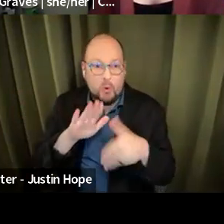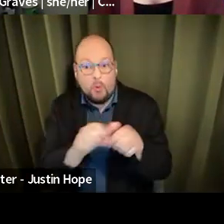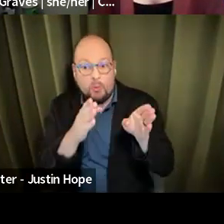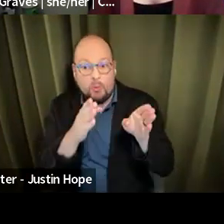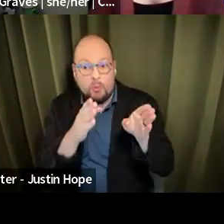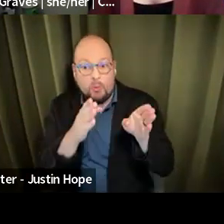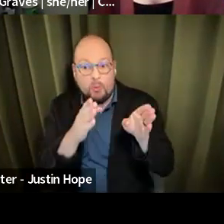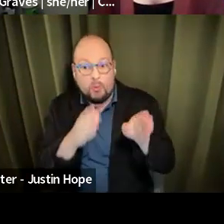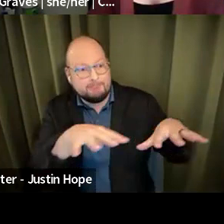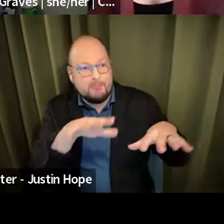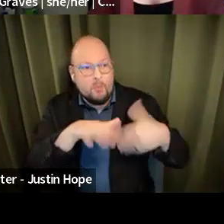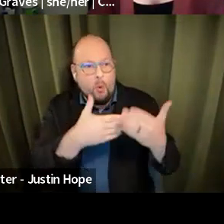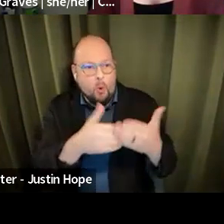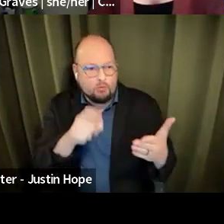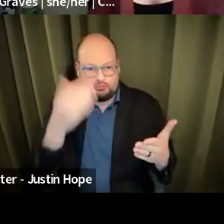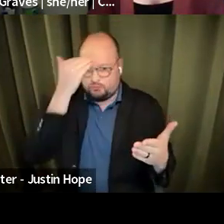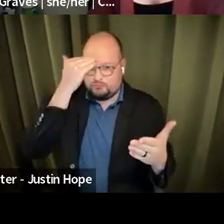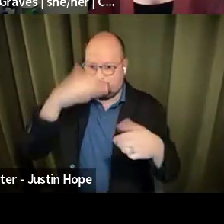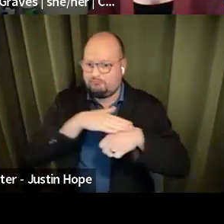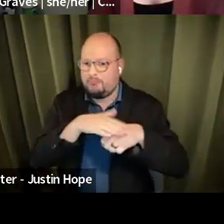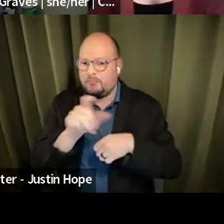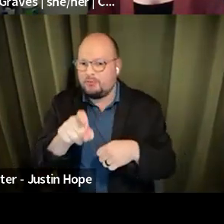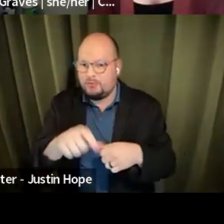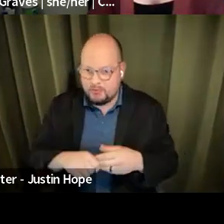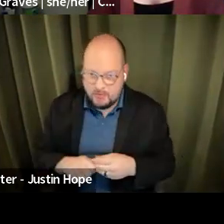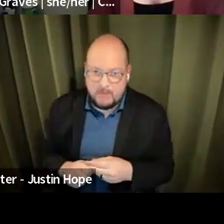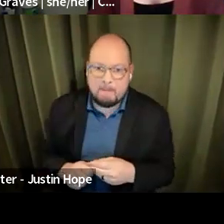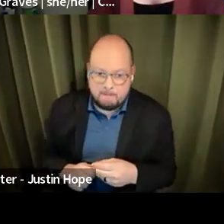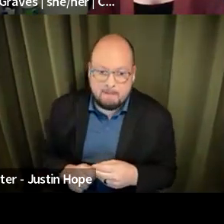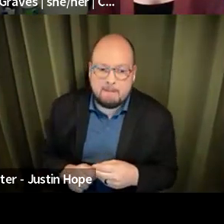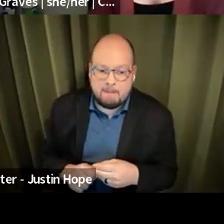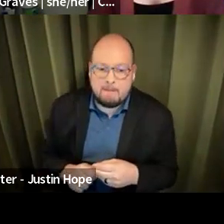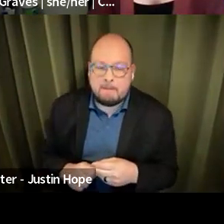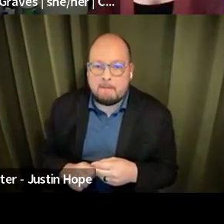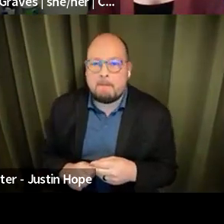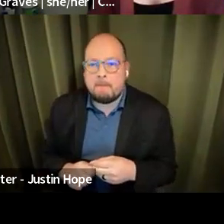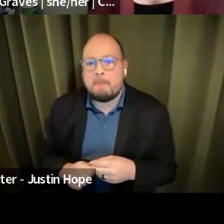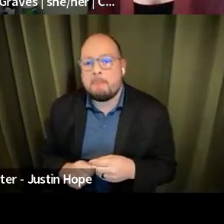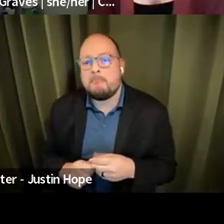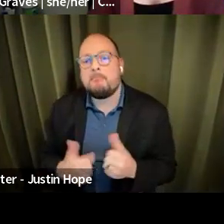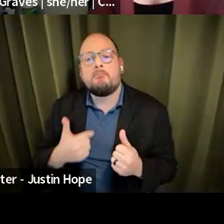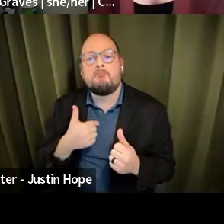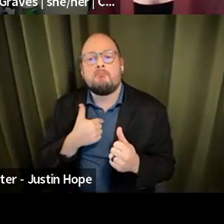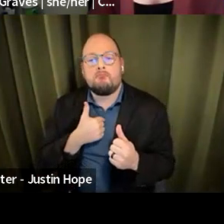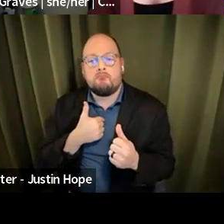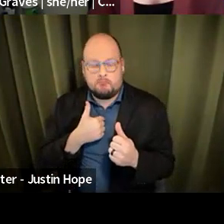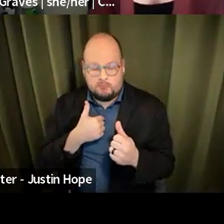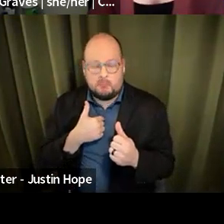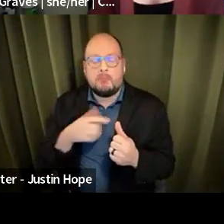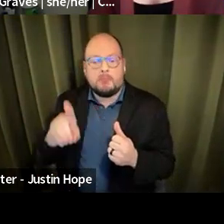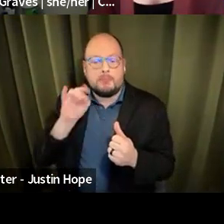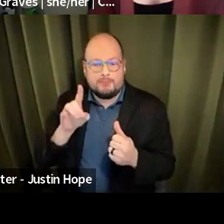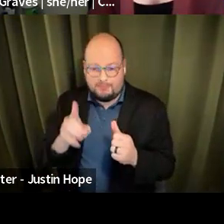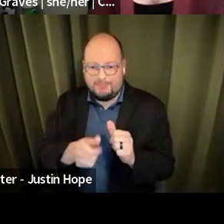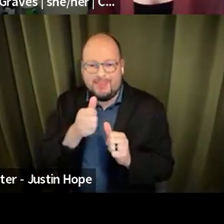level. So I was able to manage to go into the new employee orientation. So every employee